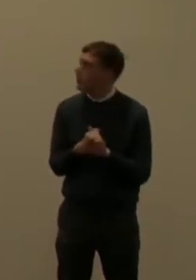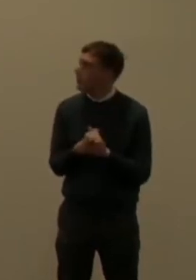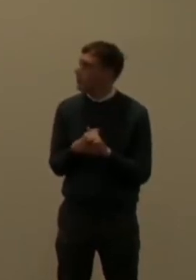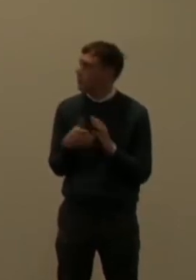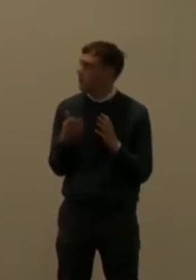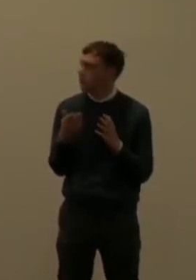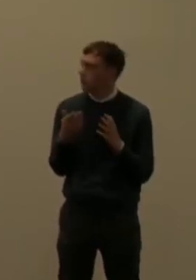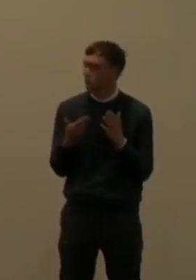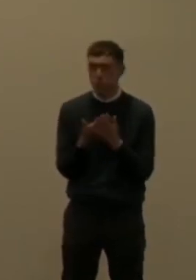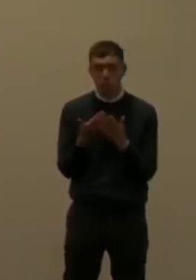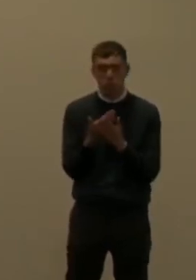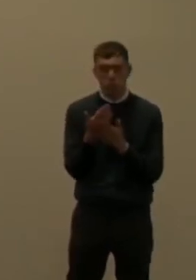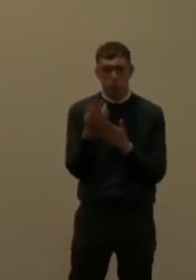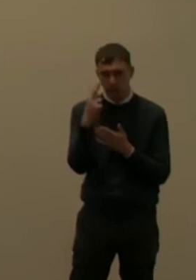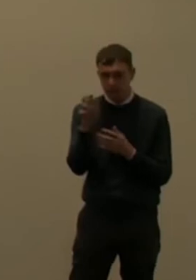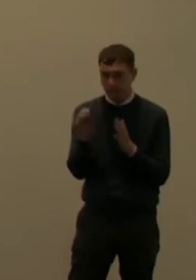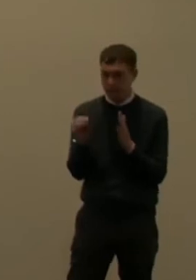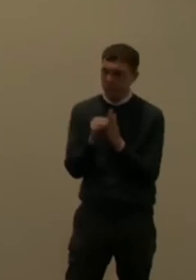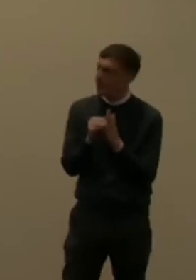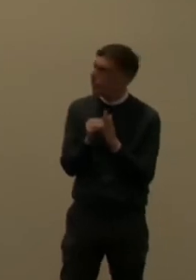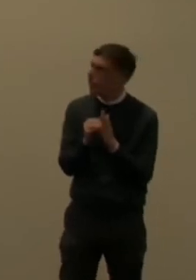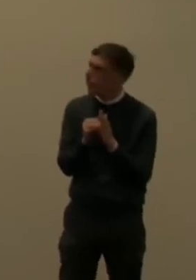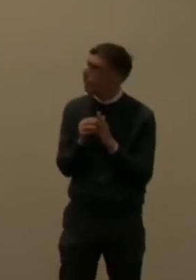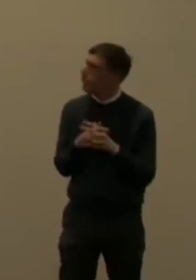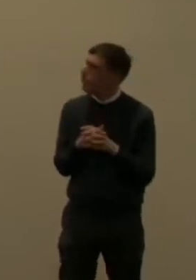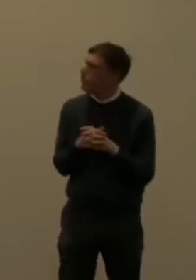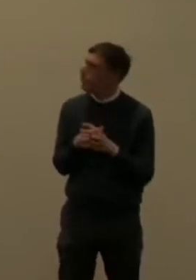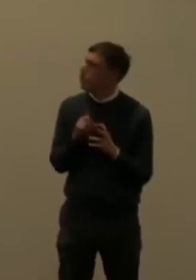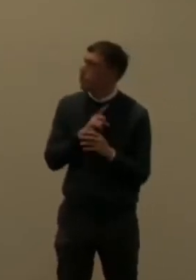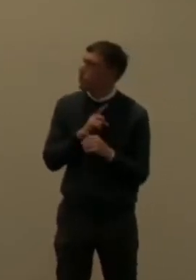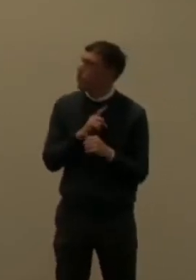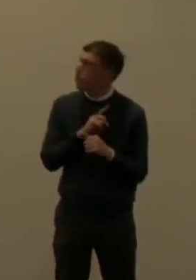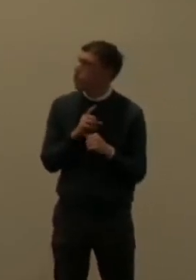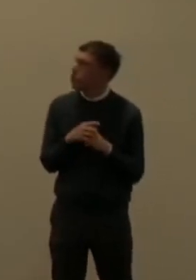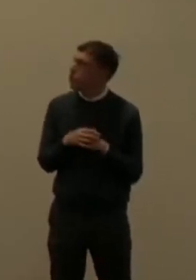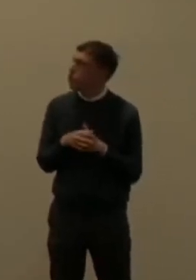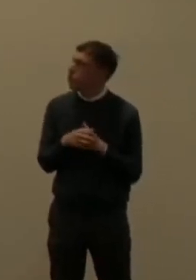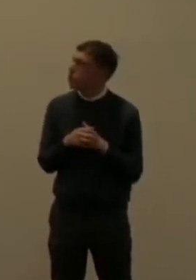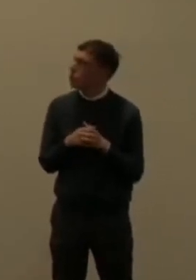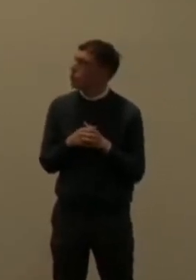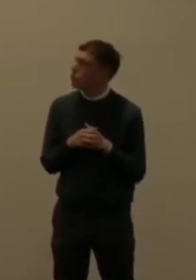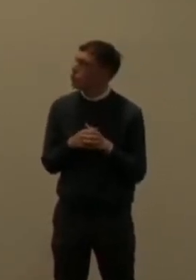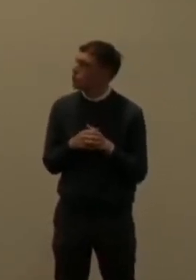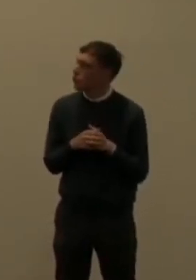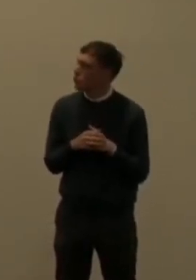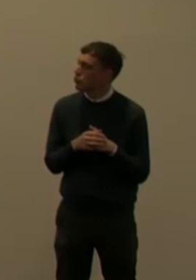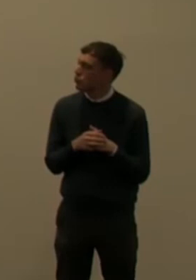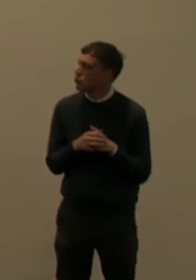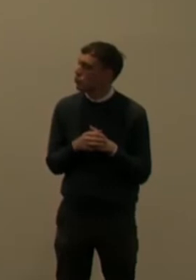the username, because basically what is happening behind the scene here in the